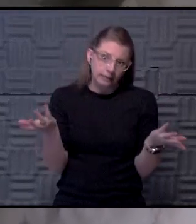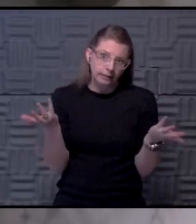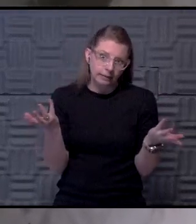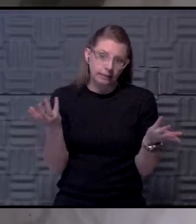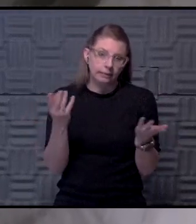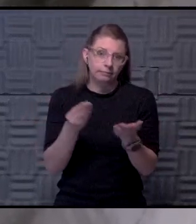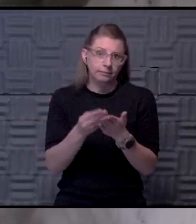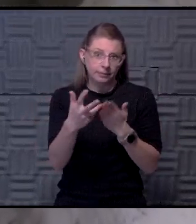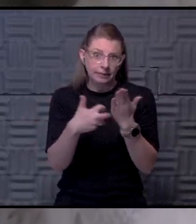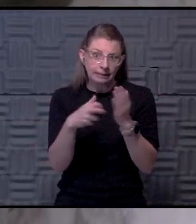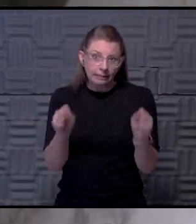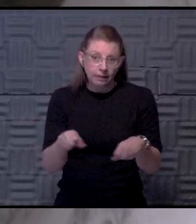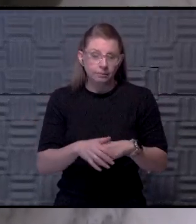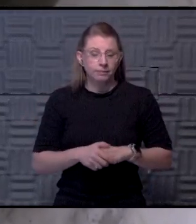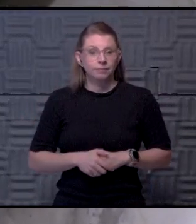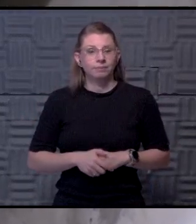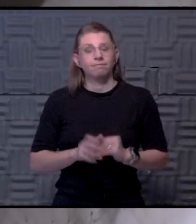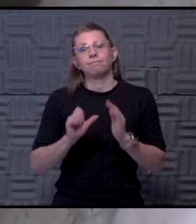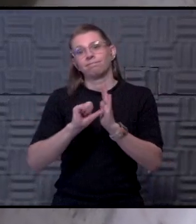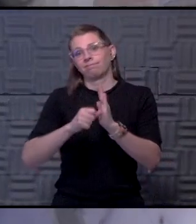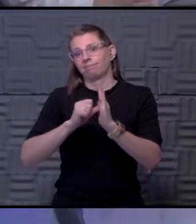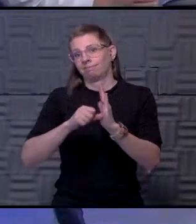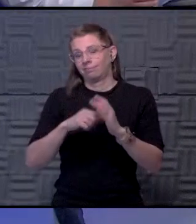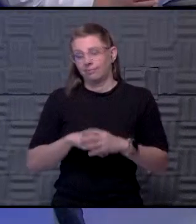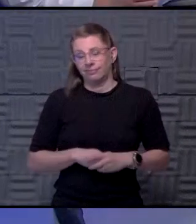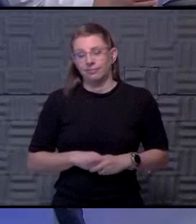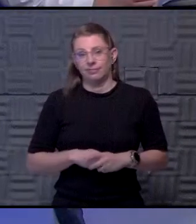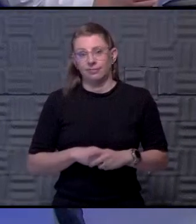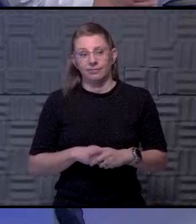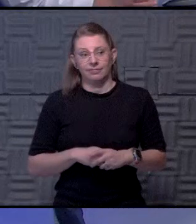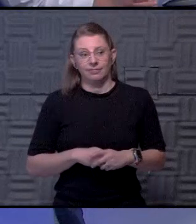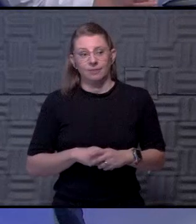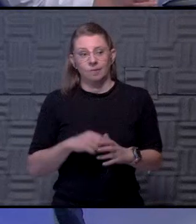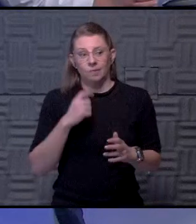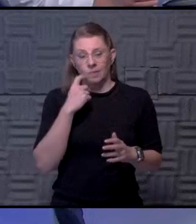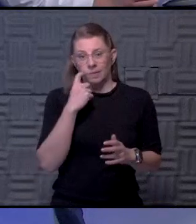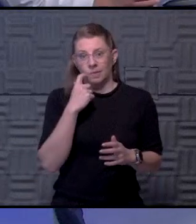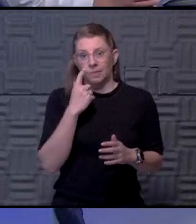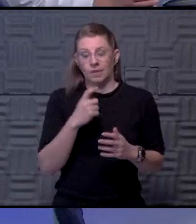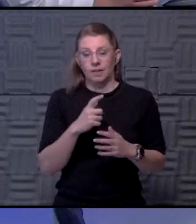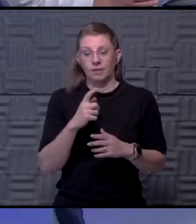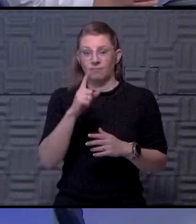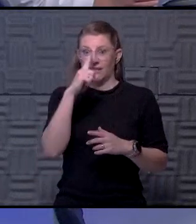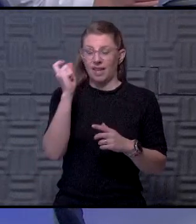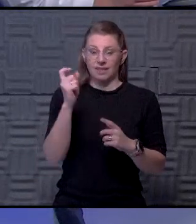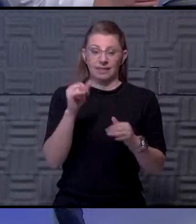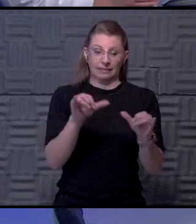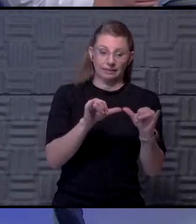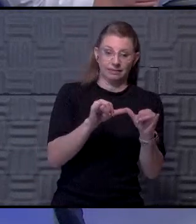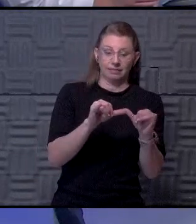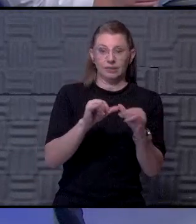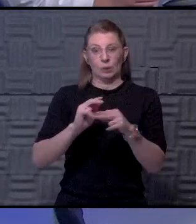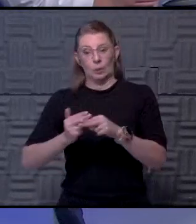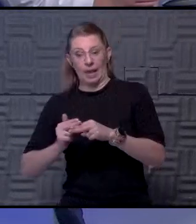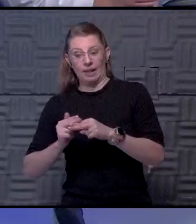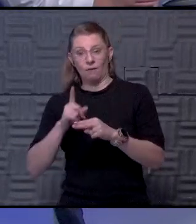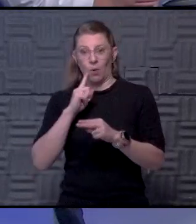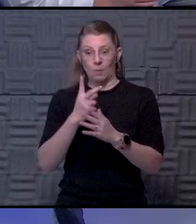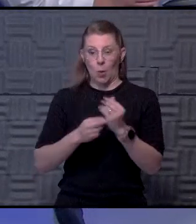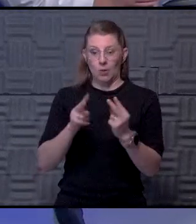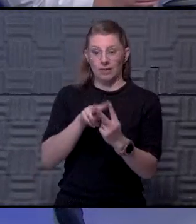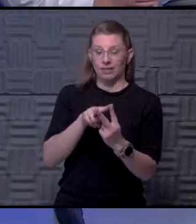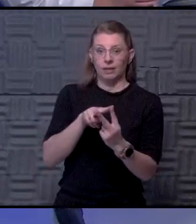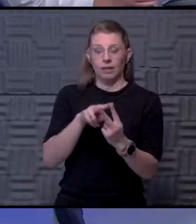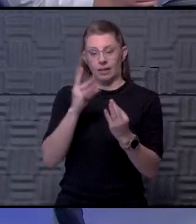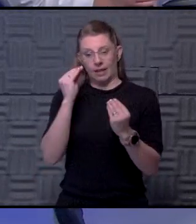Yeah. It's pretty impressive, the accuracy, and again, to think of the sheer size and weight of these components, and again, just to